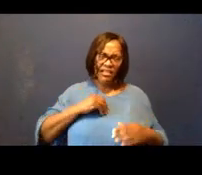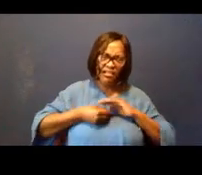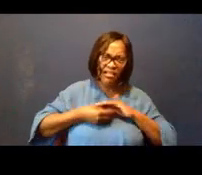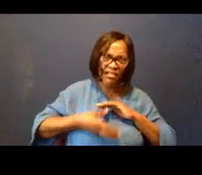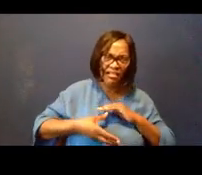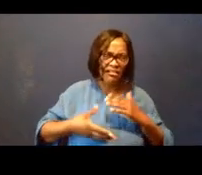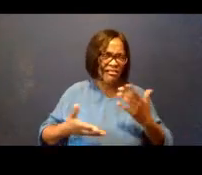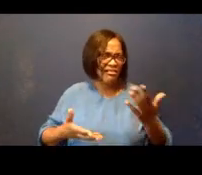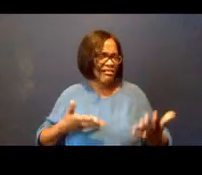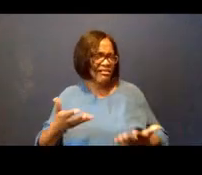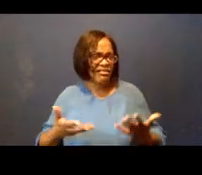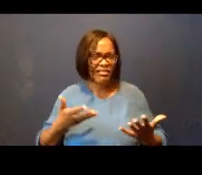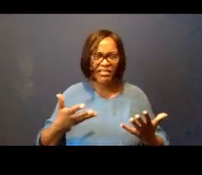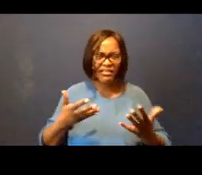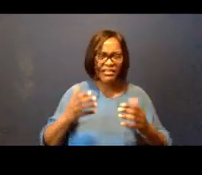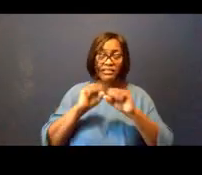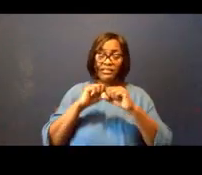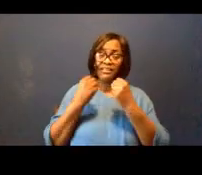spiritual health.